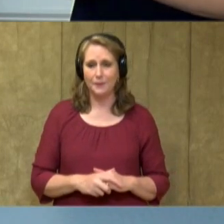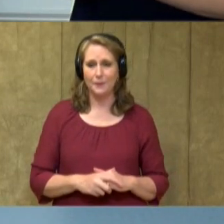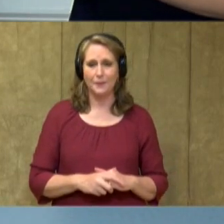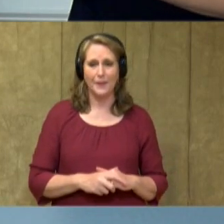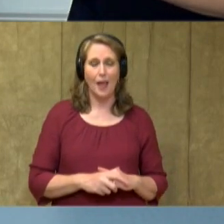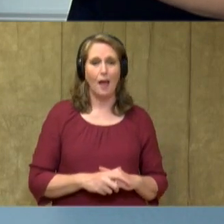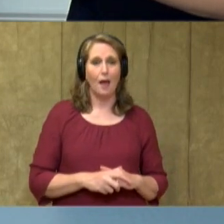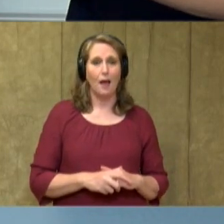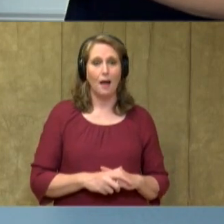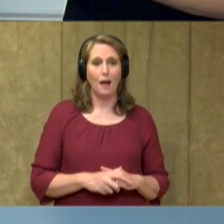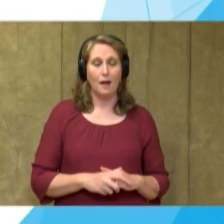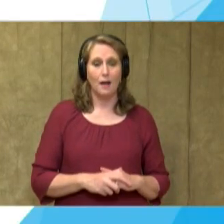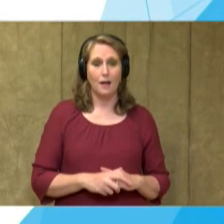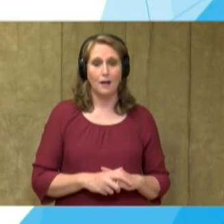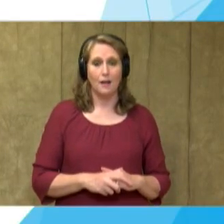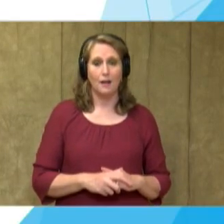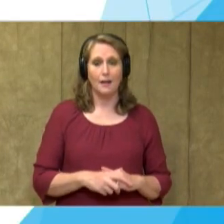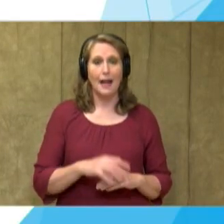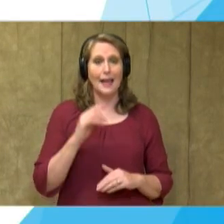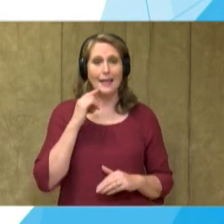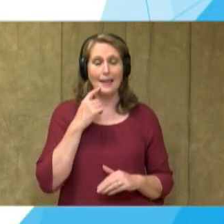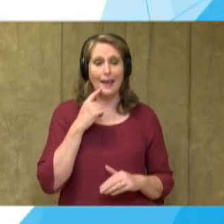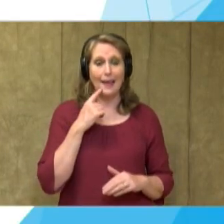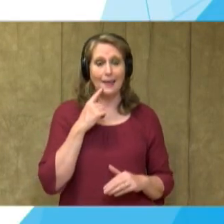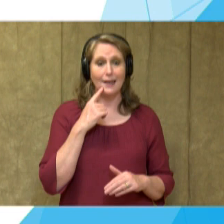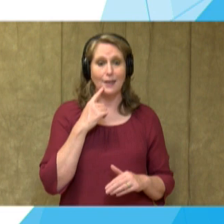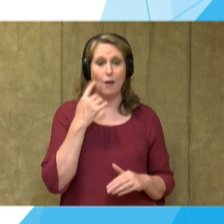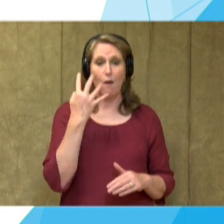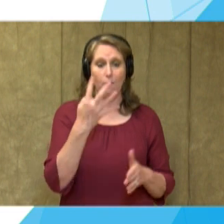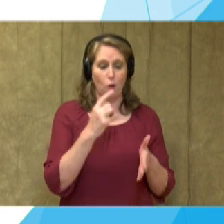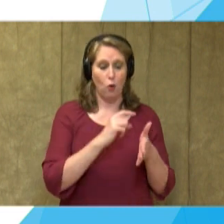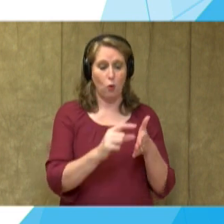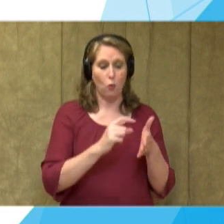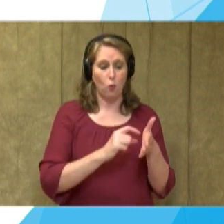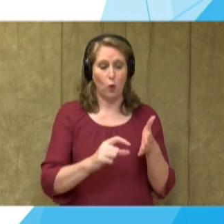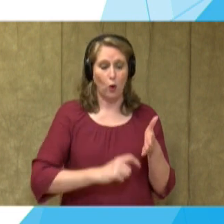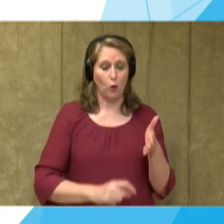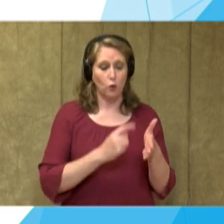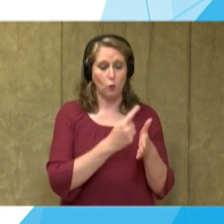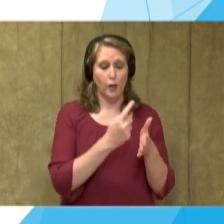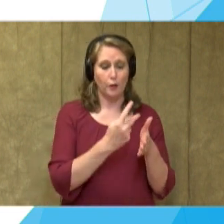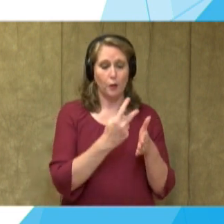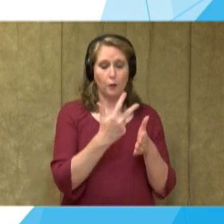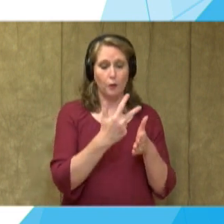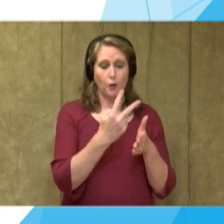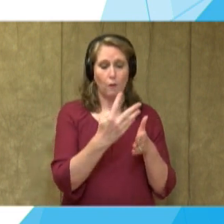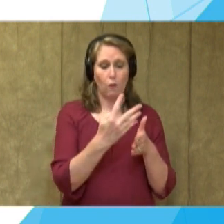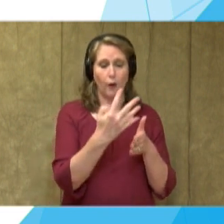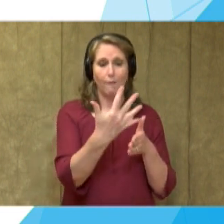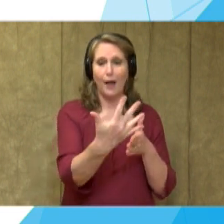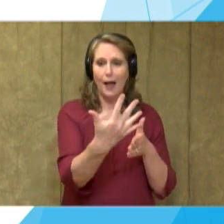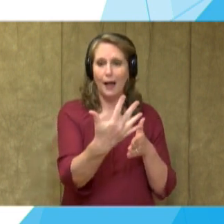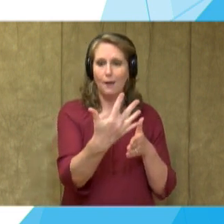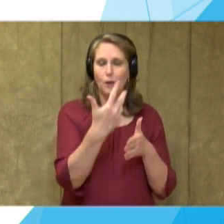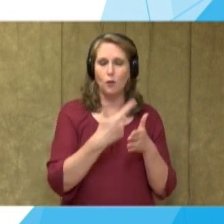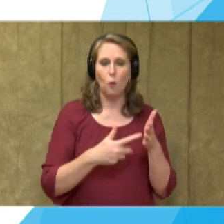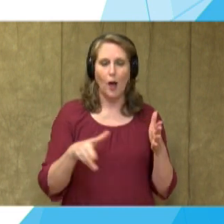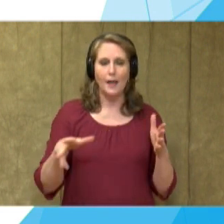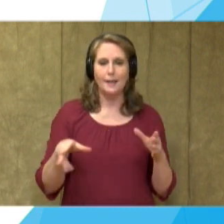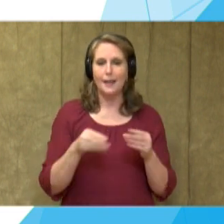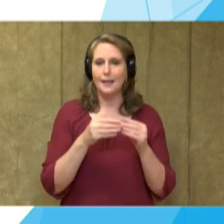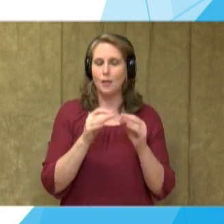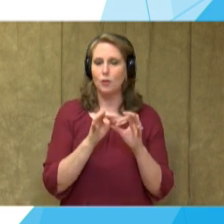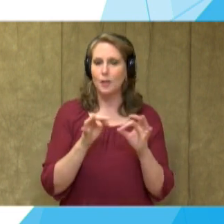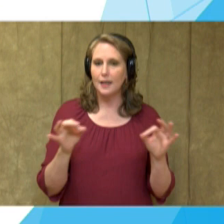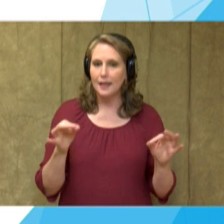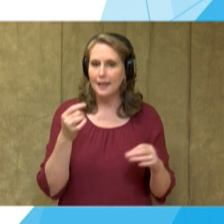There are 4 rows of 5 candies arranged on Matthew's tray. So what's the addition equation you would